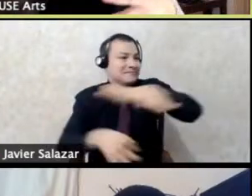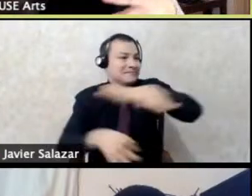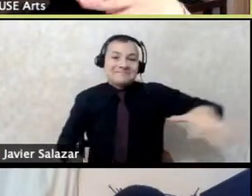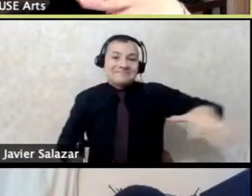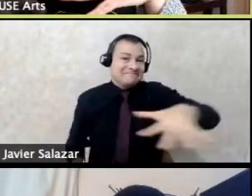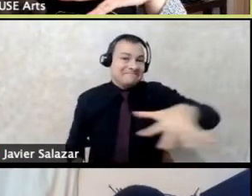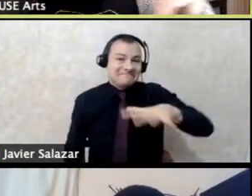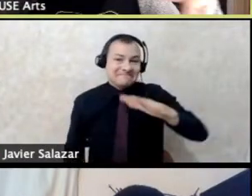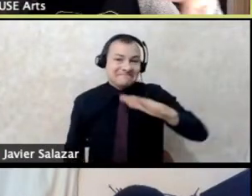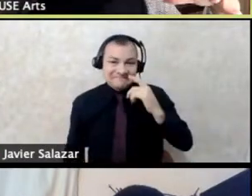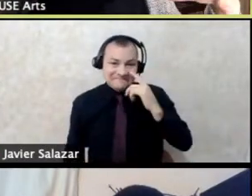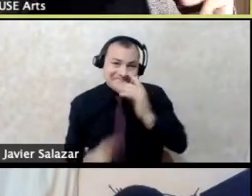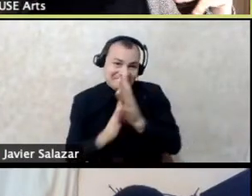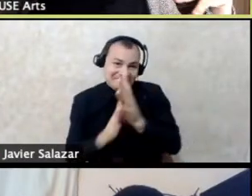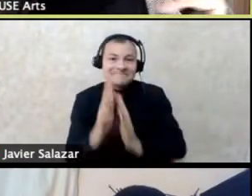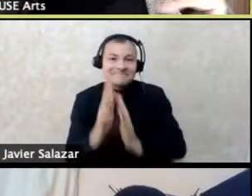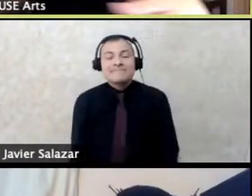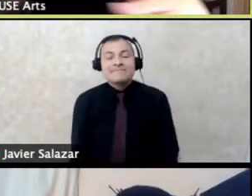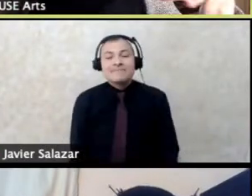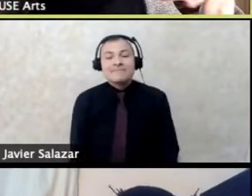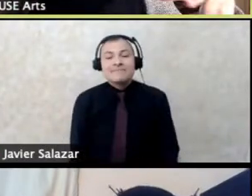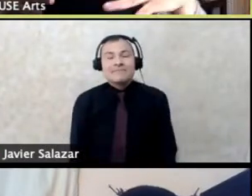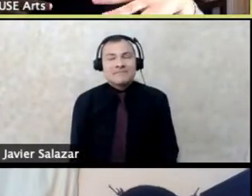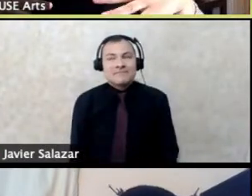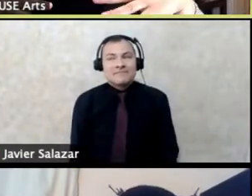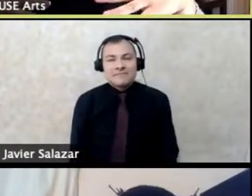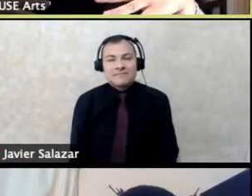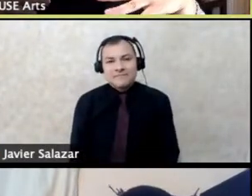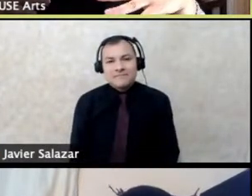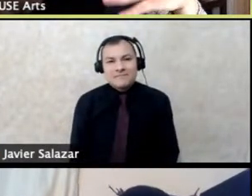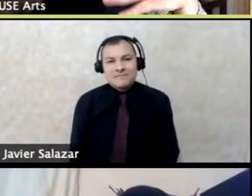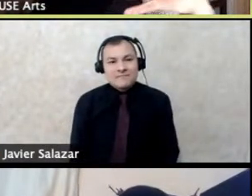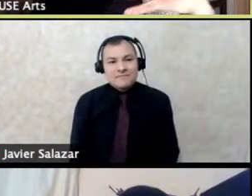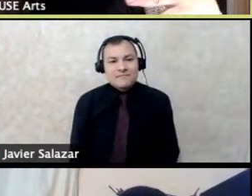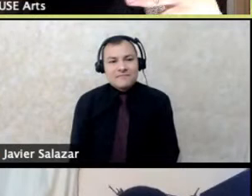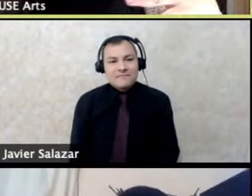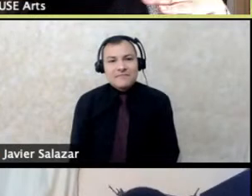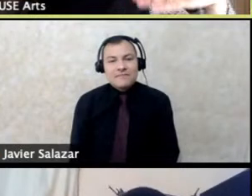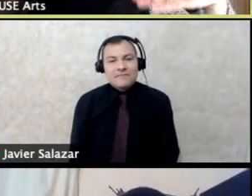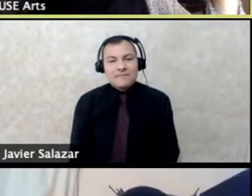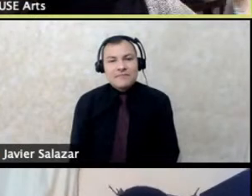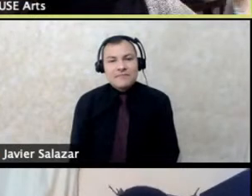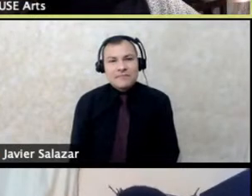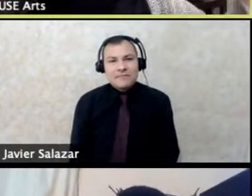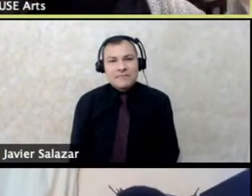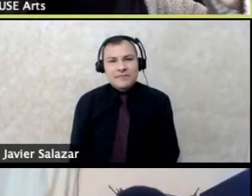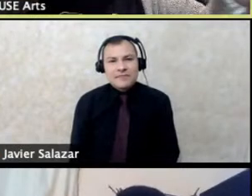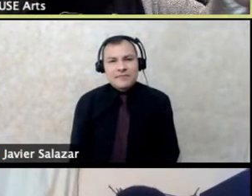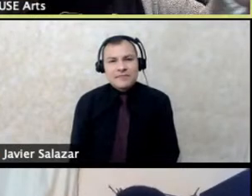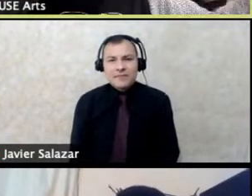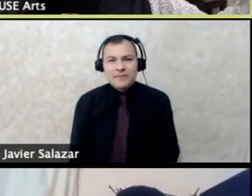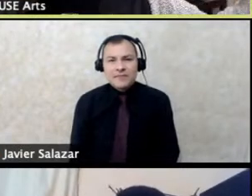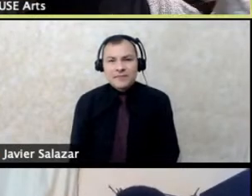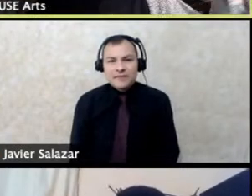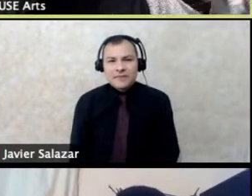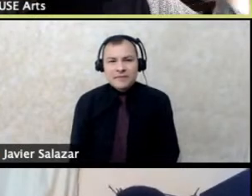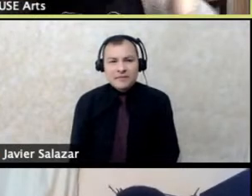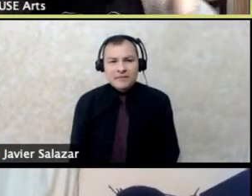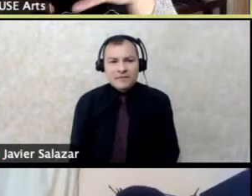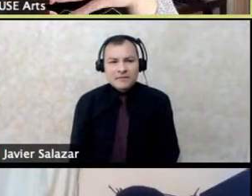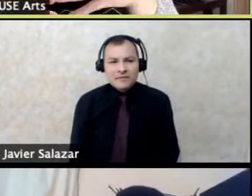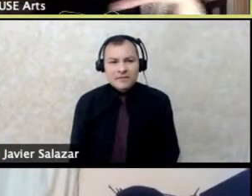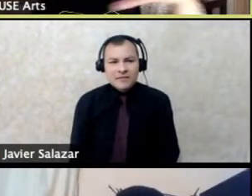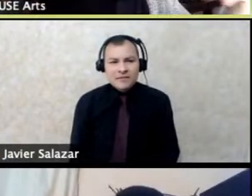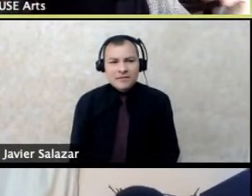represents the urban area of the town, and El Darién represents the rural area. So what we do